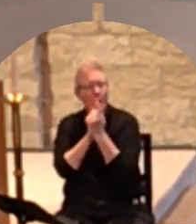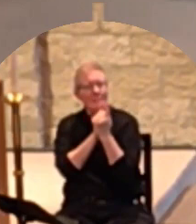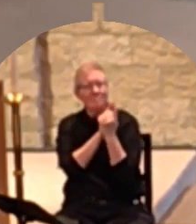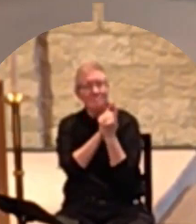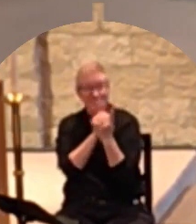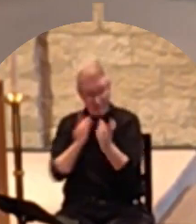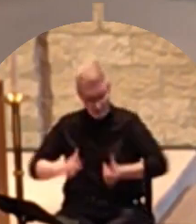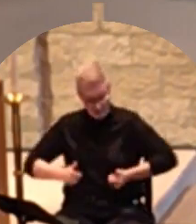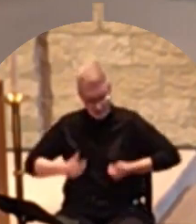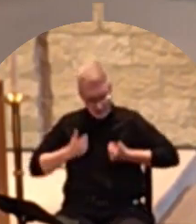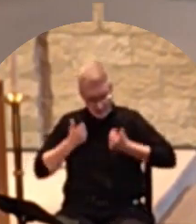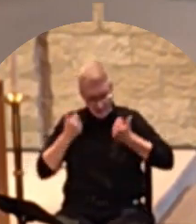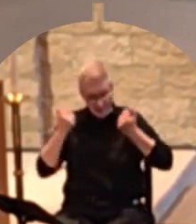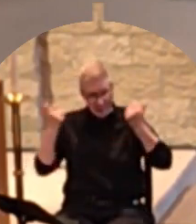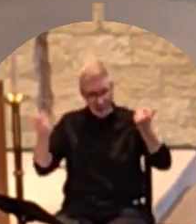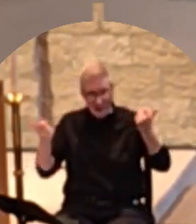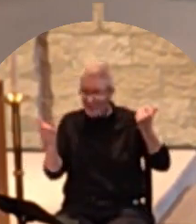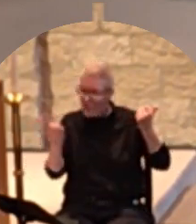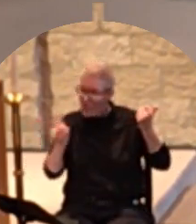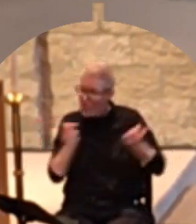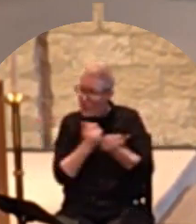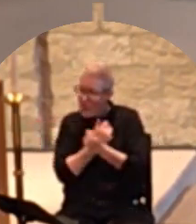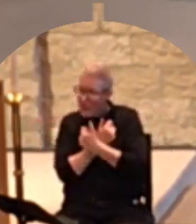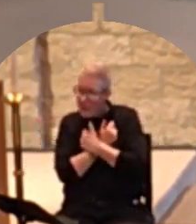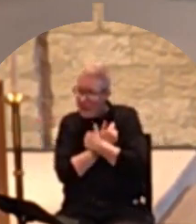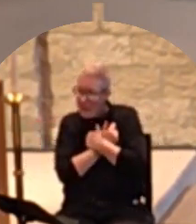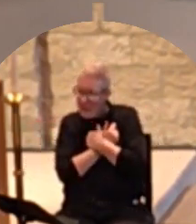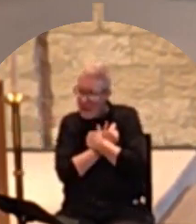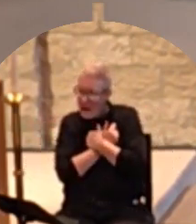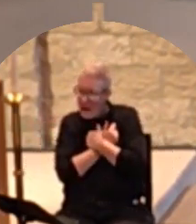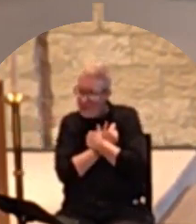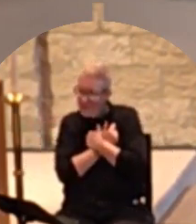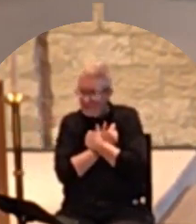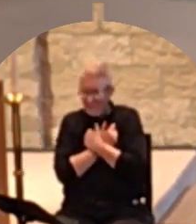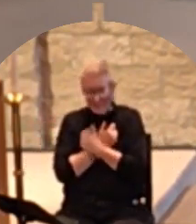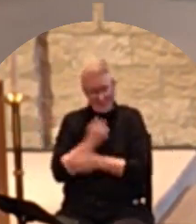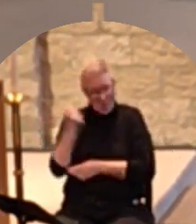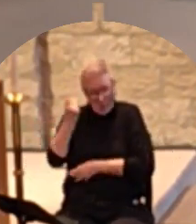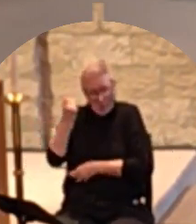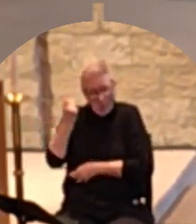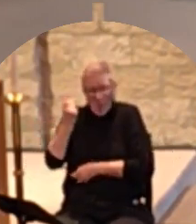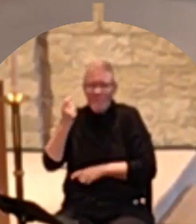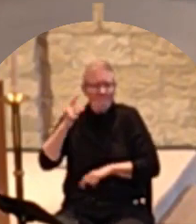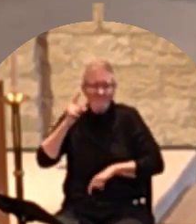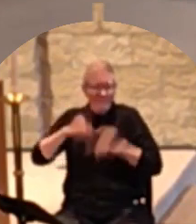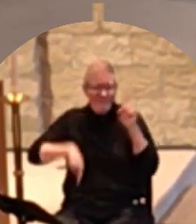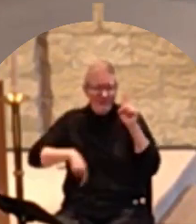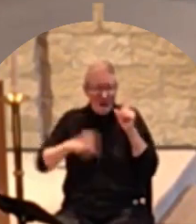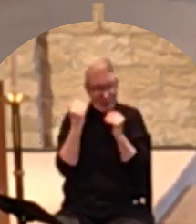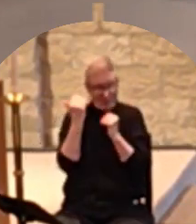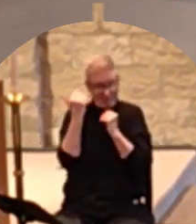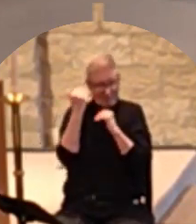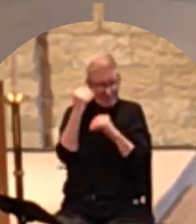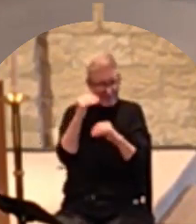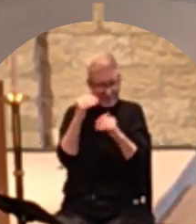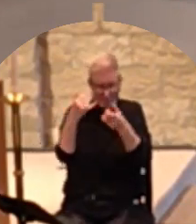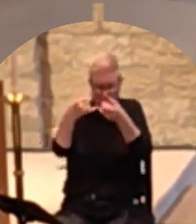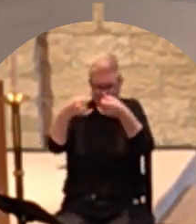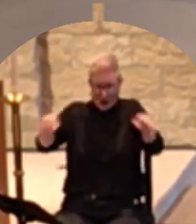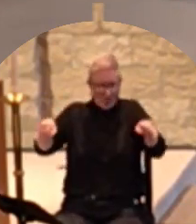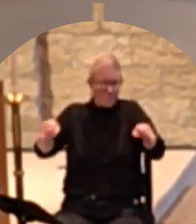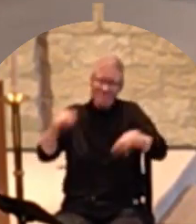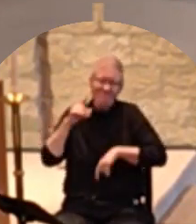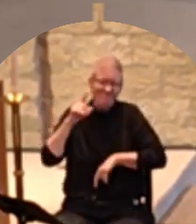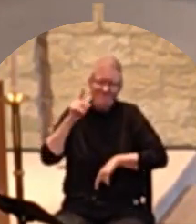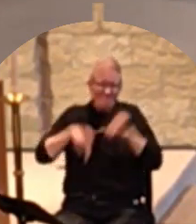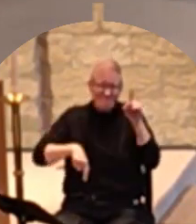love cannot be contained. Cannot be contained by boundaries, and we